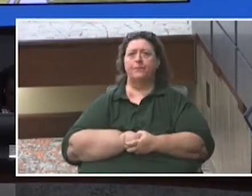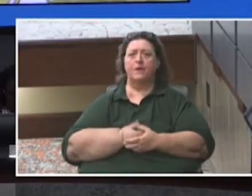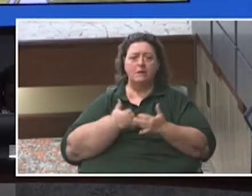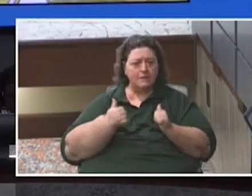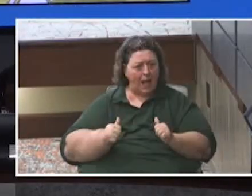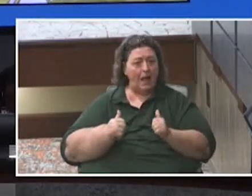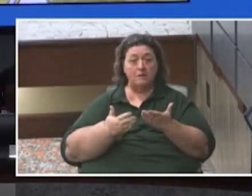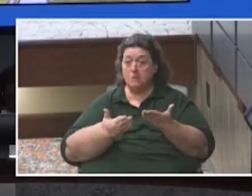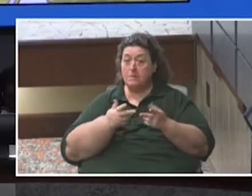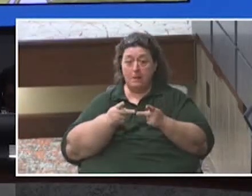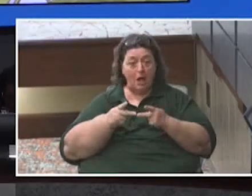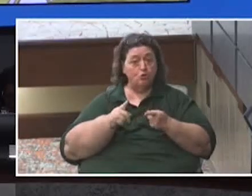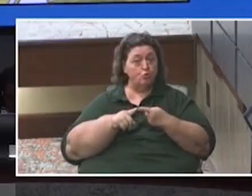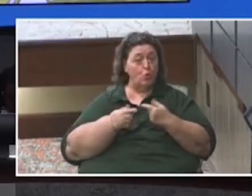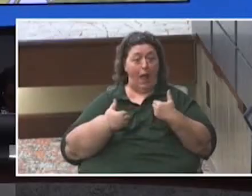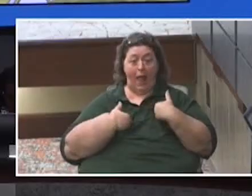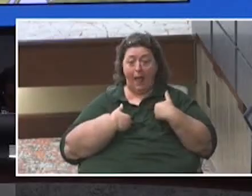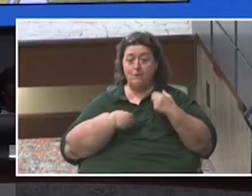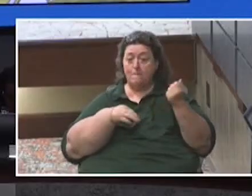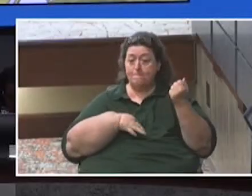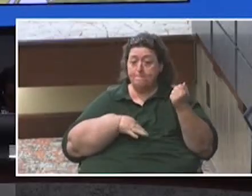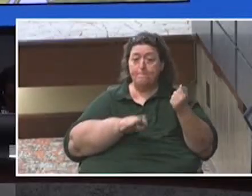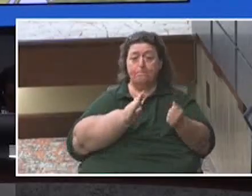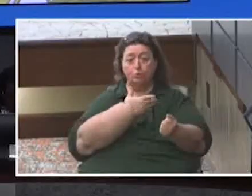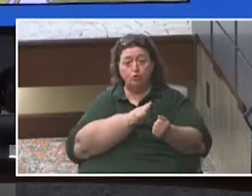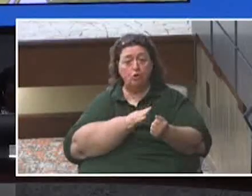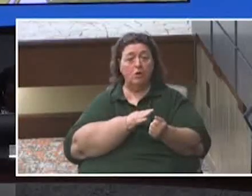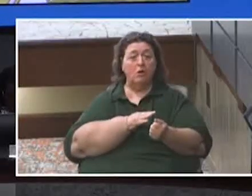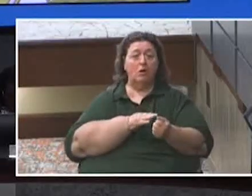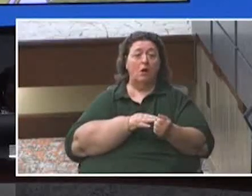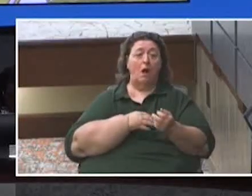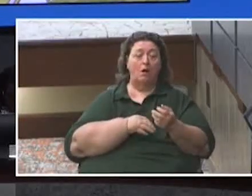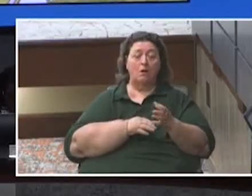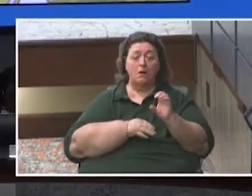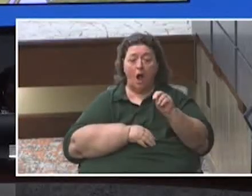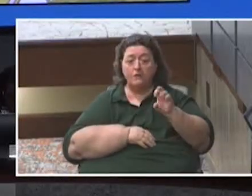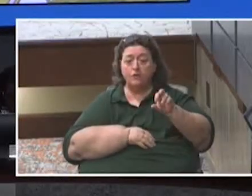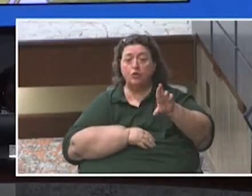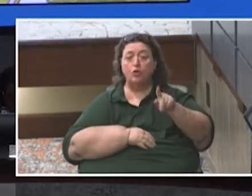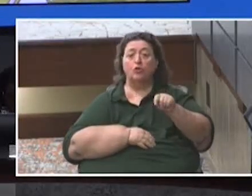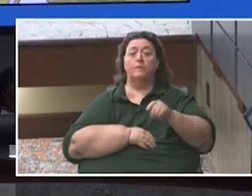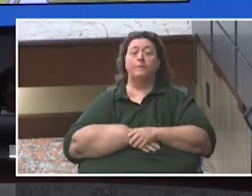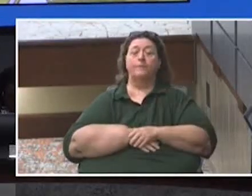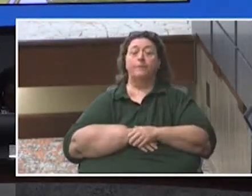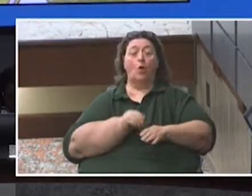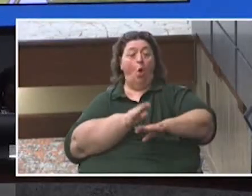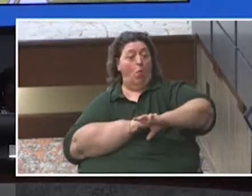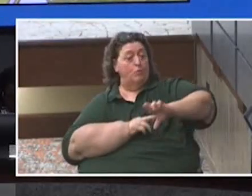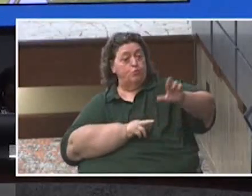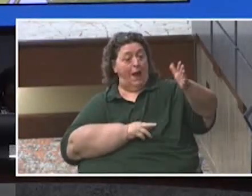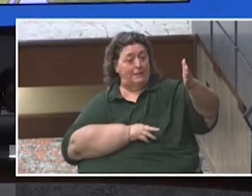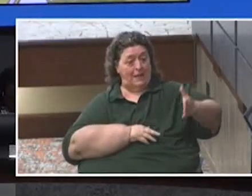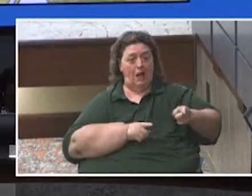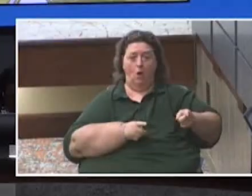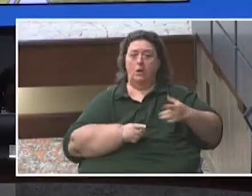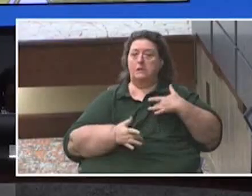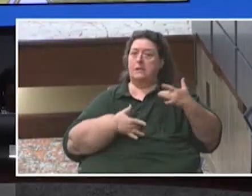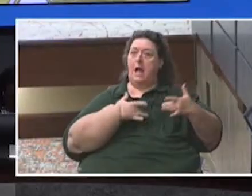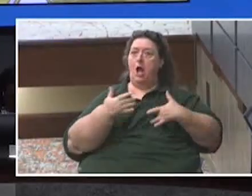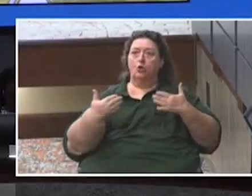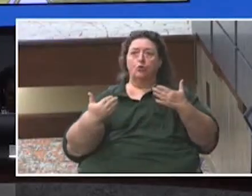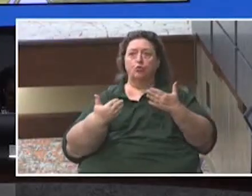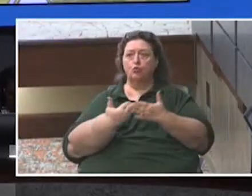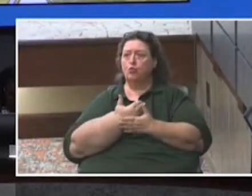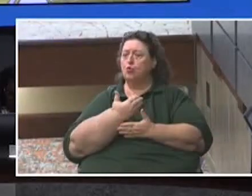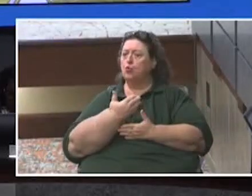these concerts, festivals, music events that we've been talking about. Over on the right-hand side, we're excited to bring an all-wheels